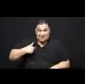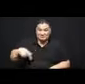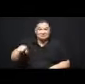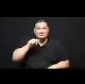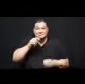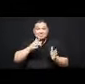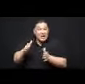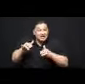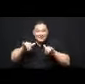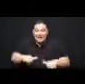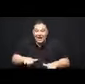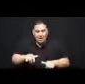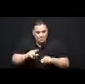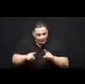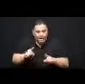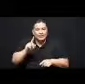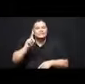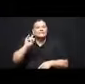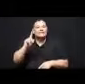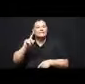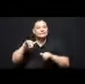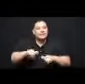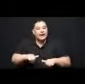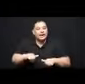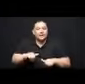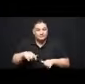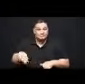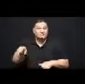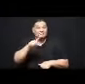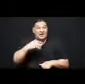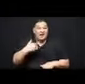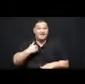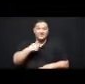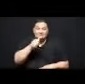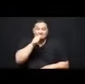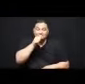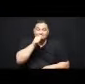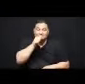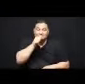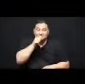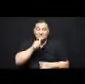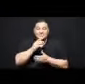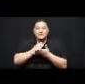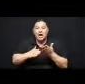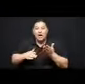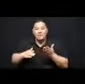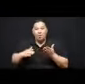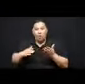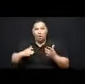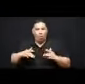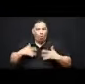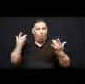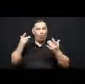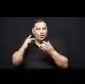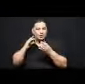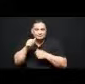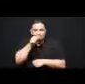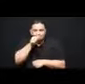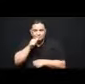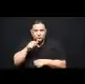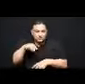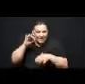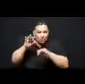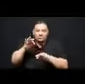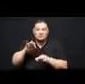to stay, but they did, and they have secrets. Some are delighted to discover. Others